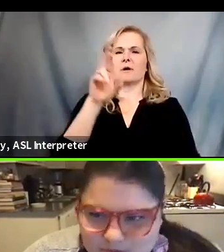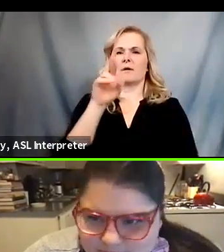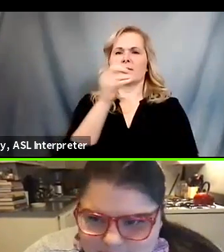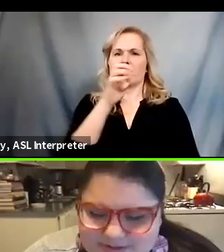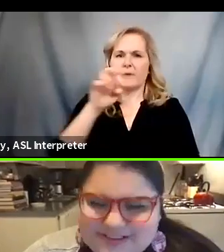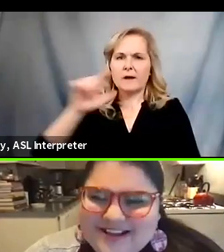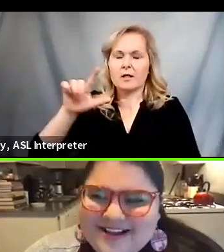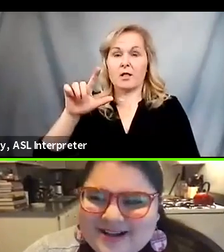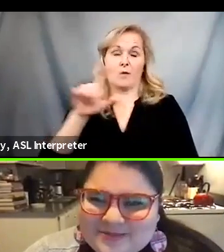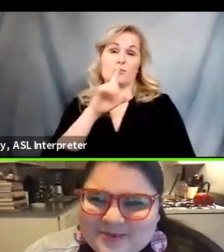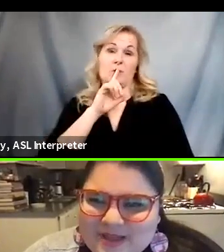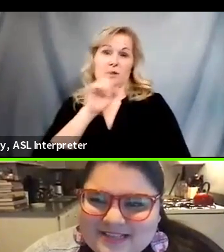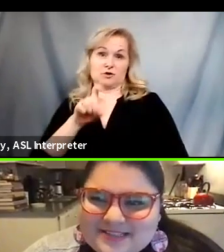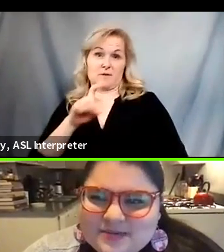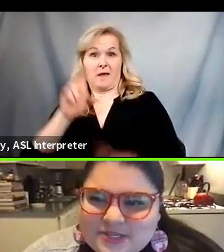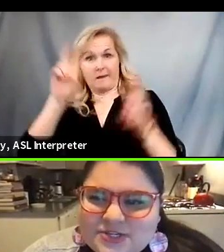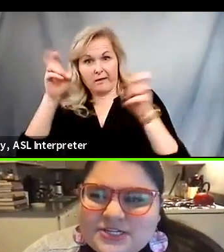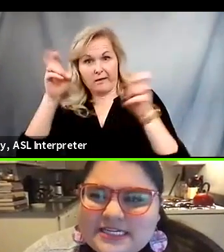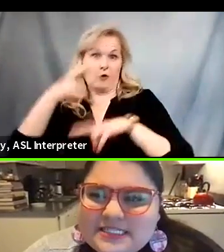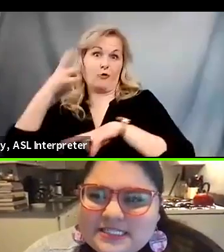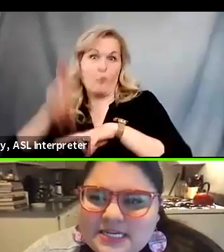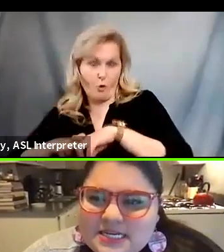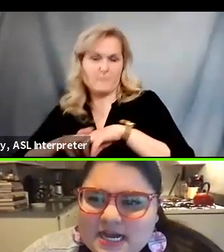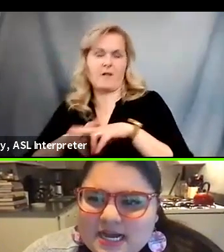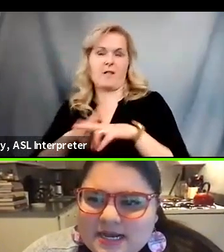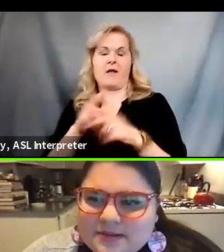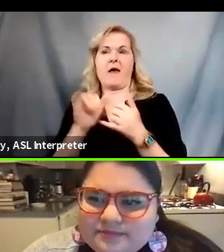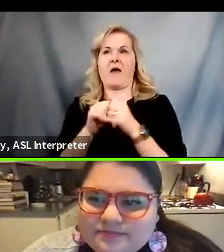unquote normal, ways that we could